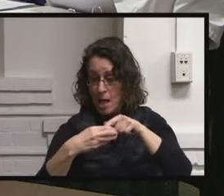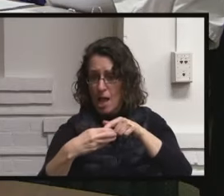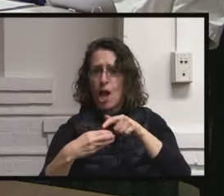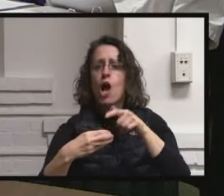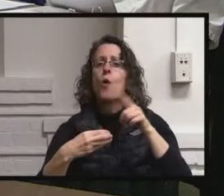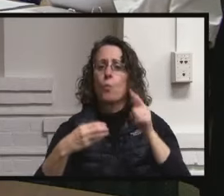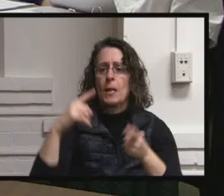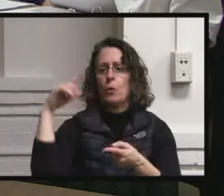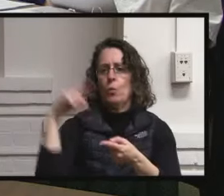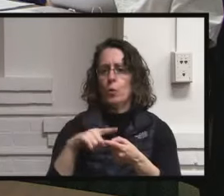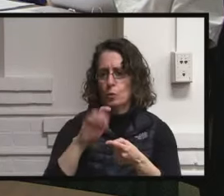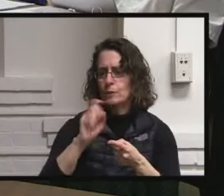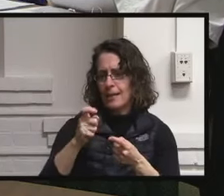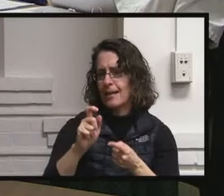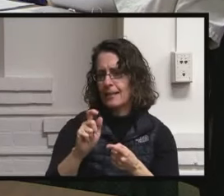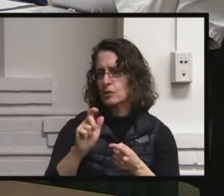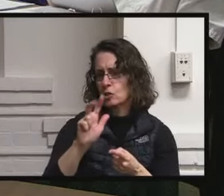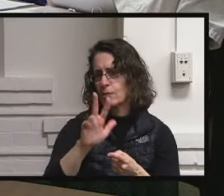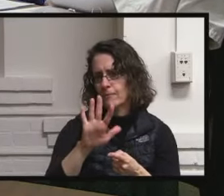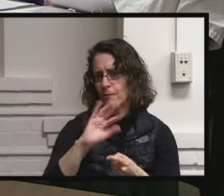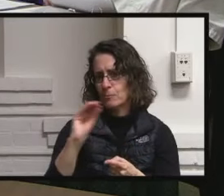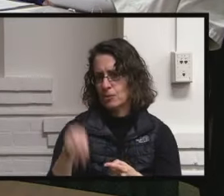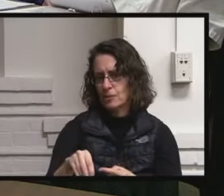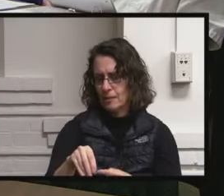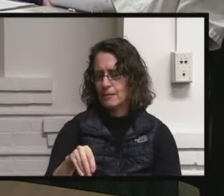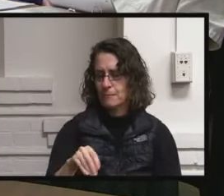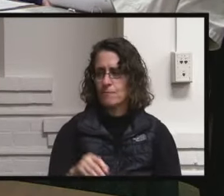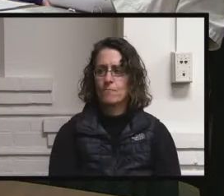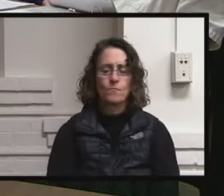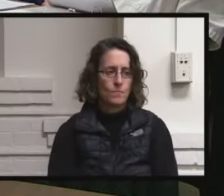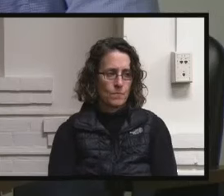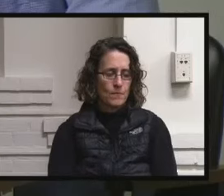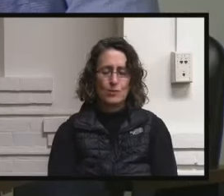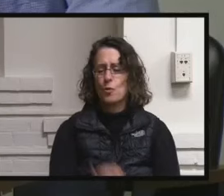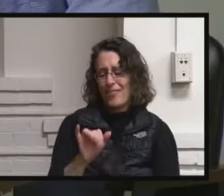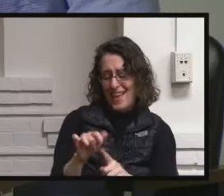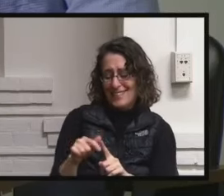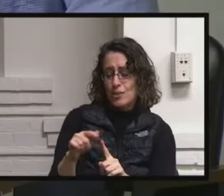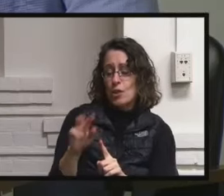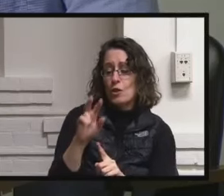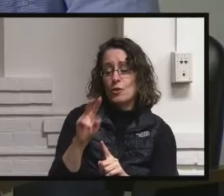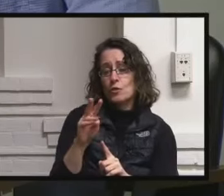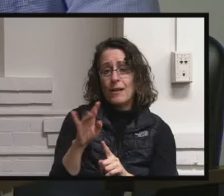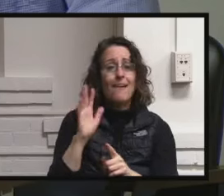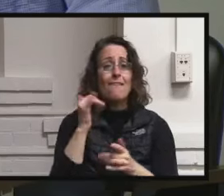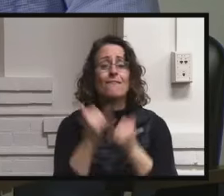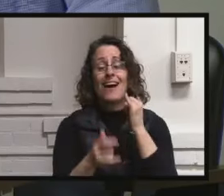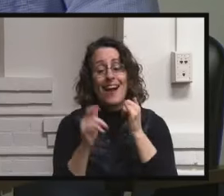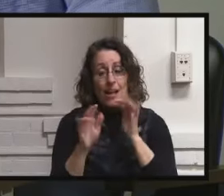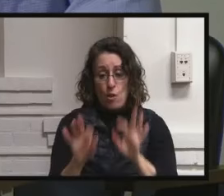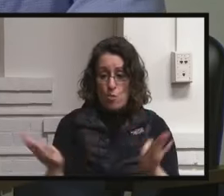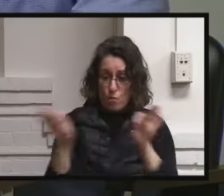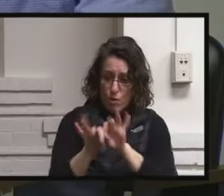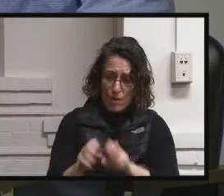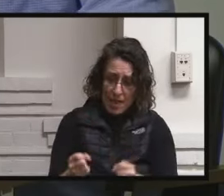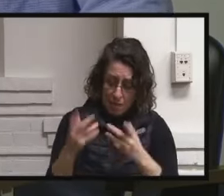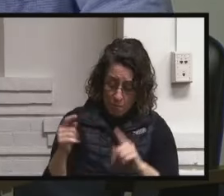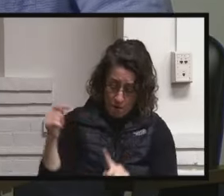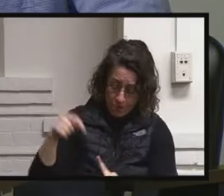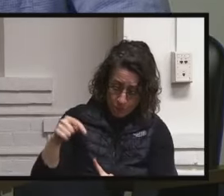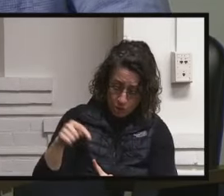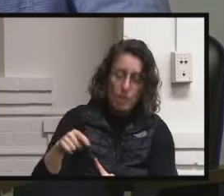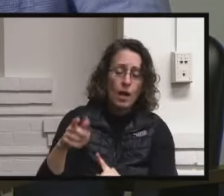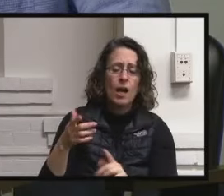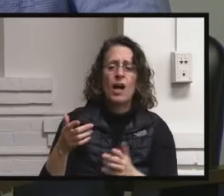just hypothetical. Right. Correct. That is correct. Okay. The final value will be determined by the assessor post completion of the